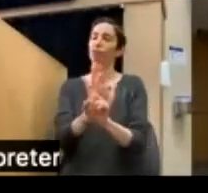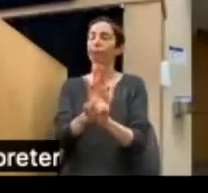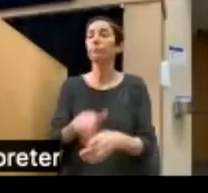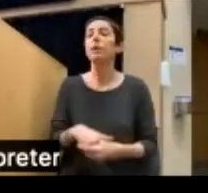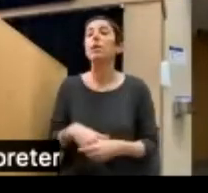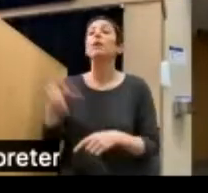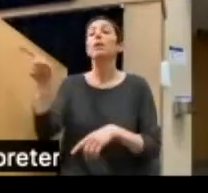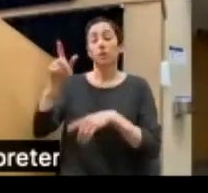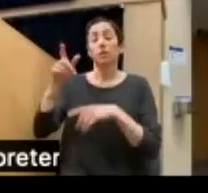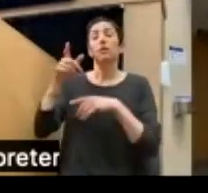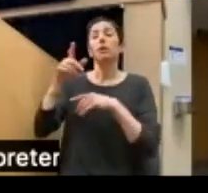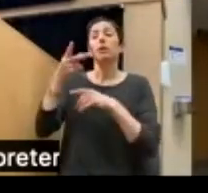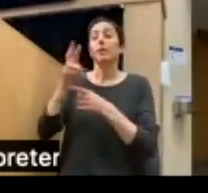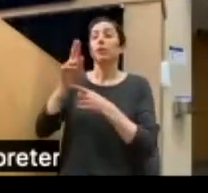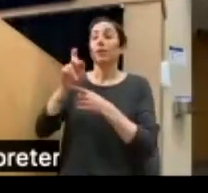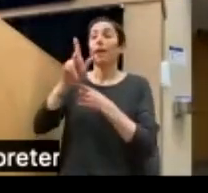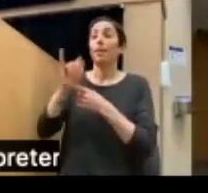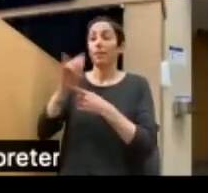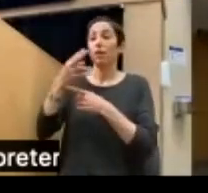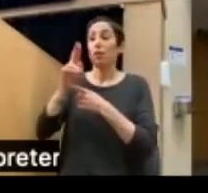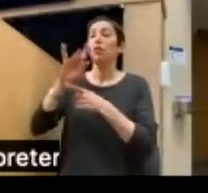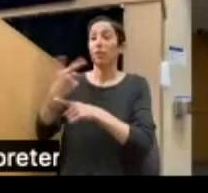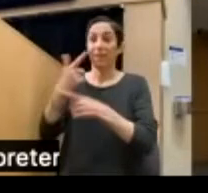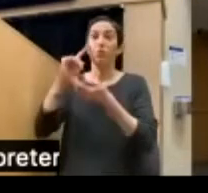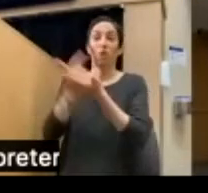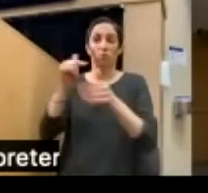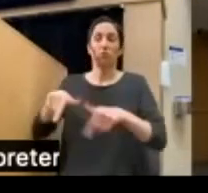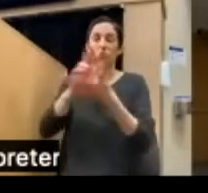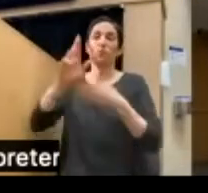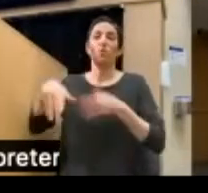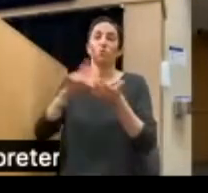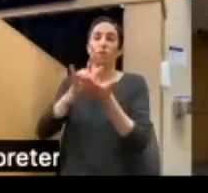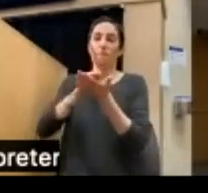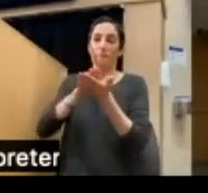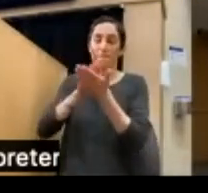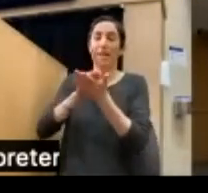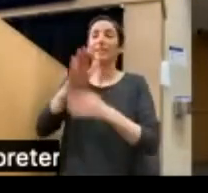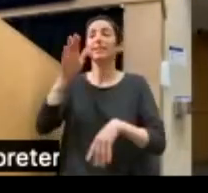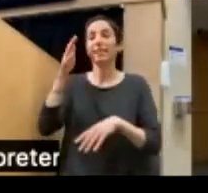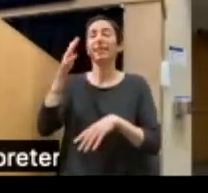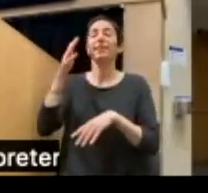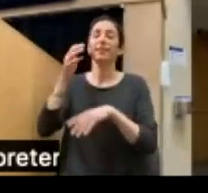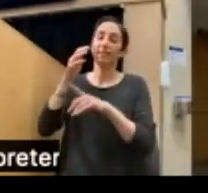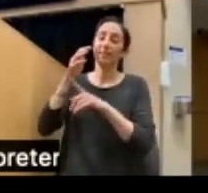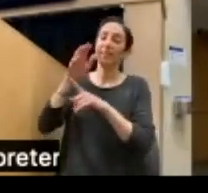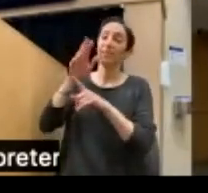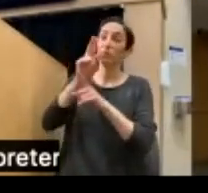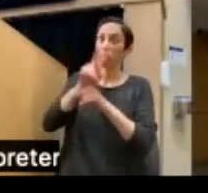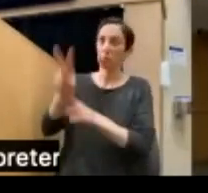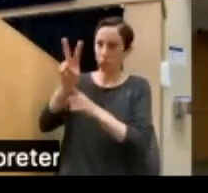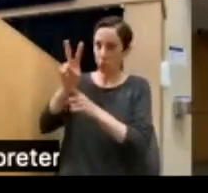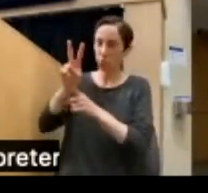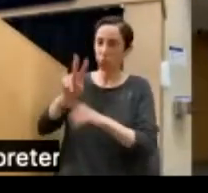graduate, 20 years actually, class of 62. She completed her, 2002, sorry.